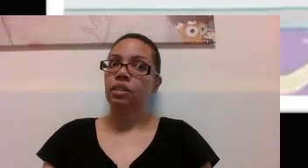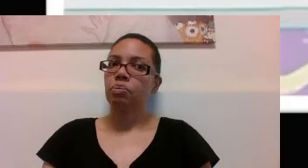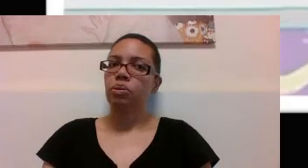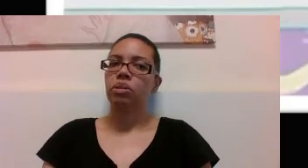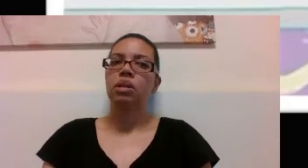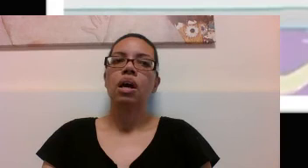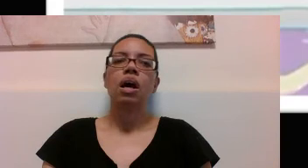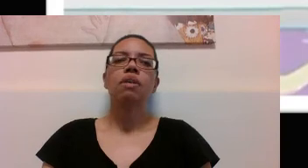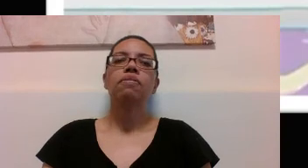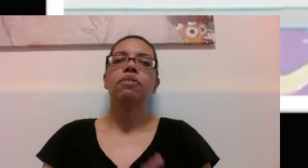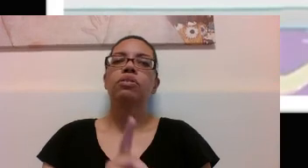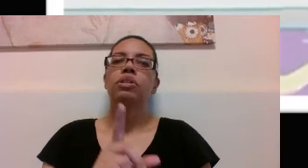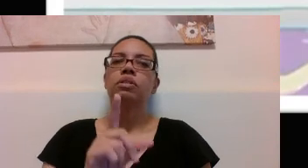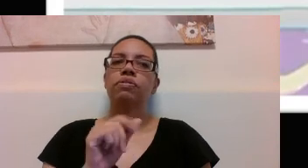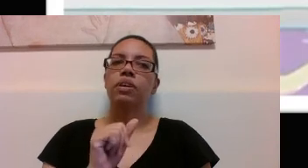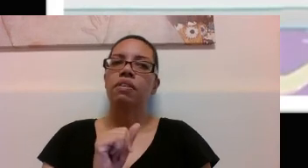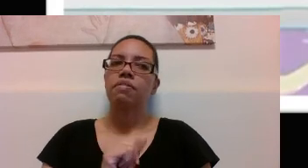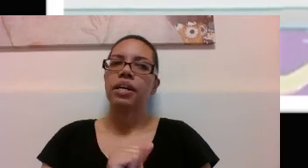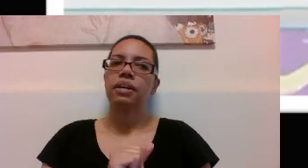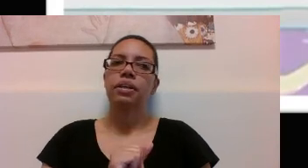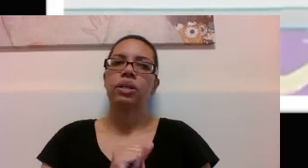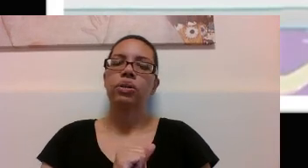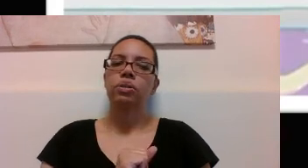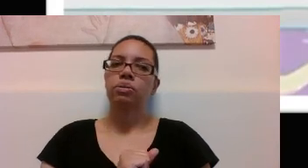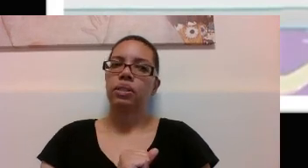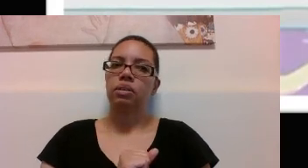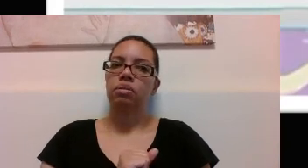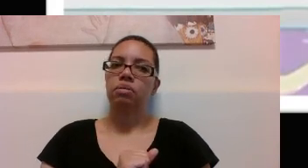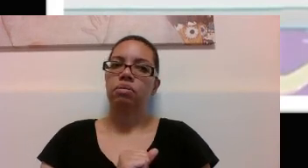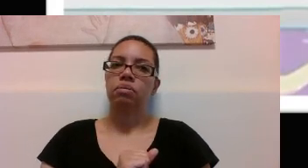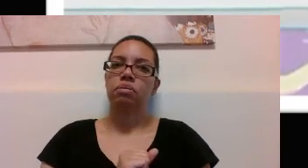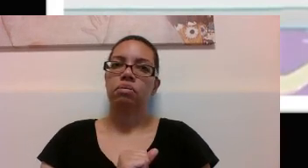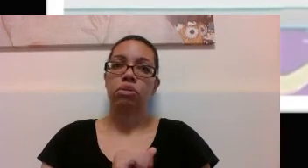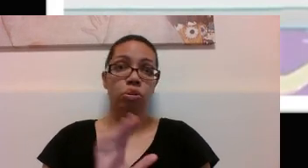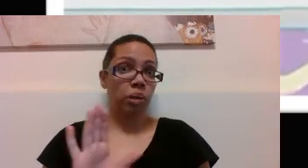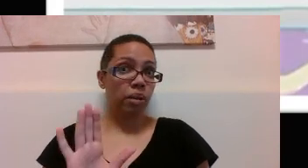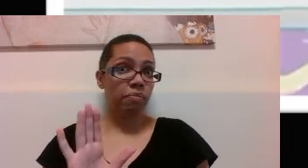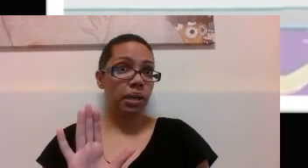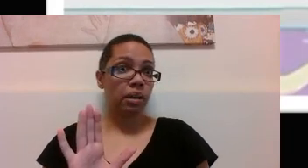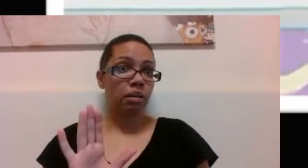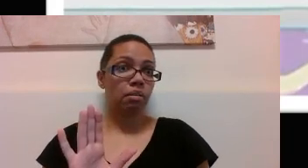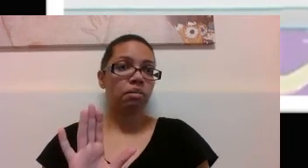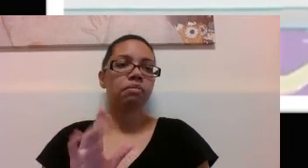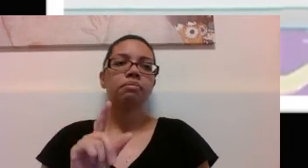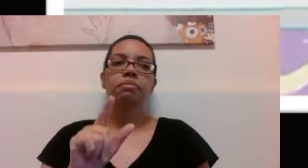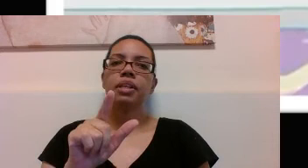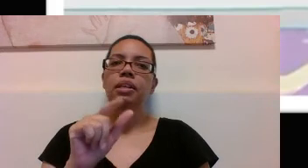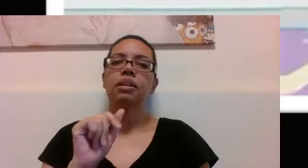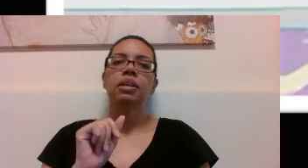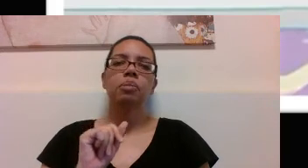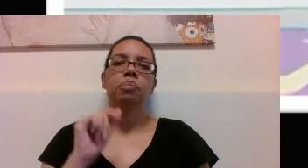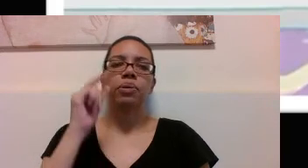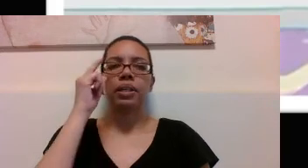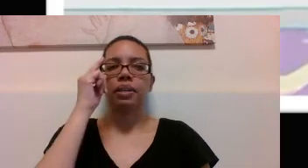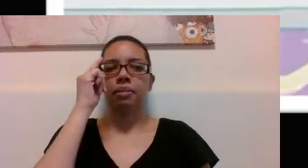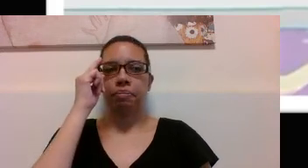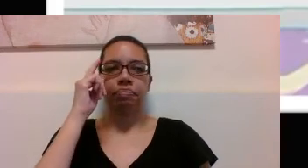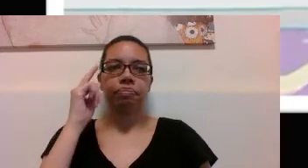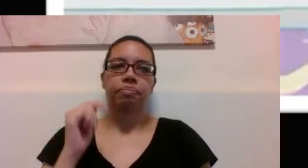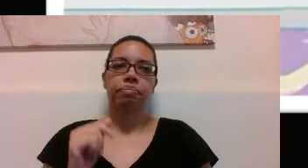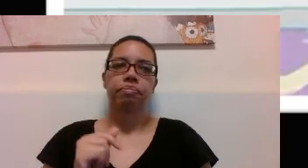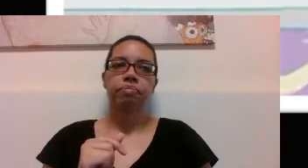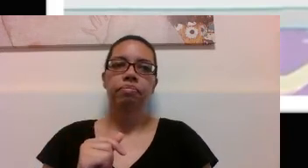Some vegetables are frozen for a very good reason. Don't believe me? Then keep